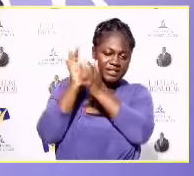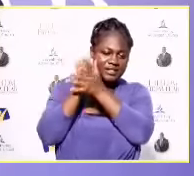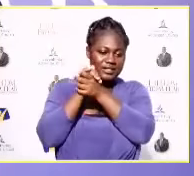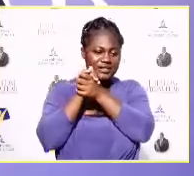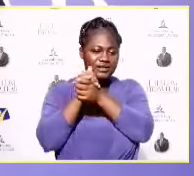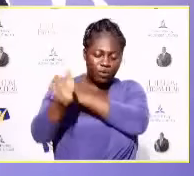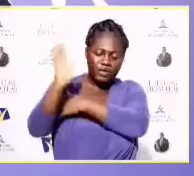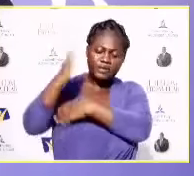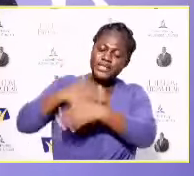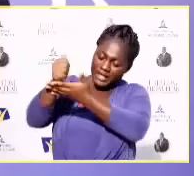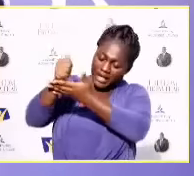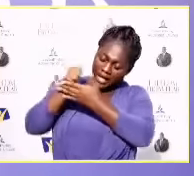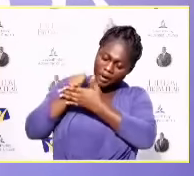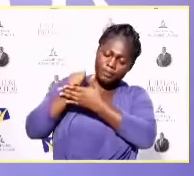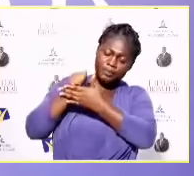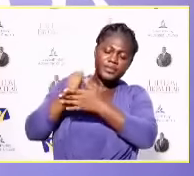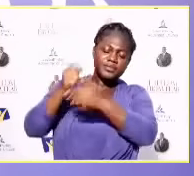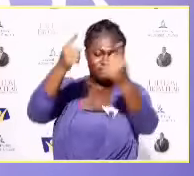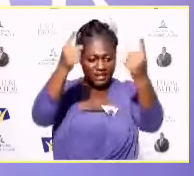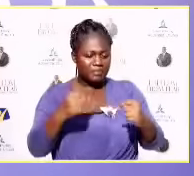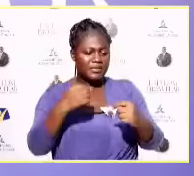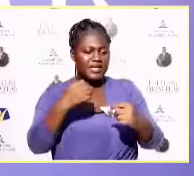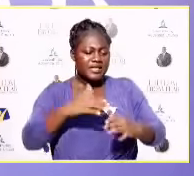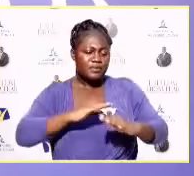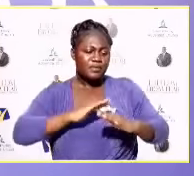me. Come. Come.